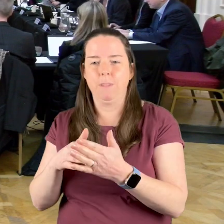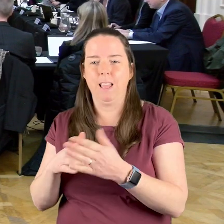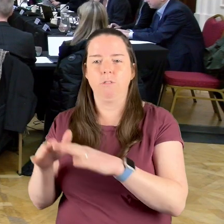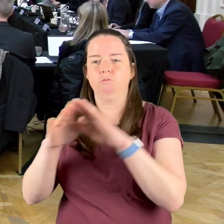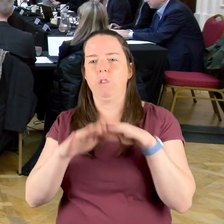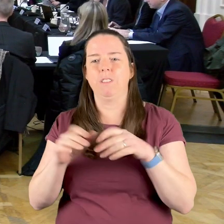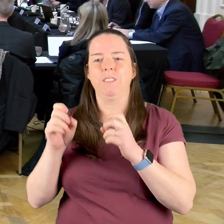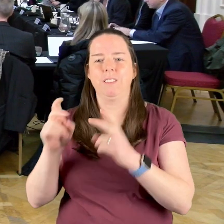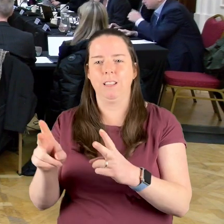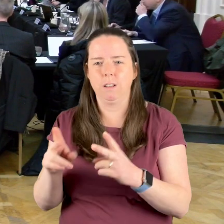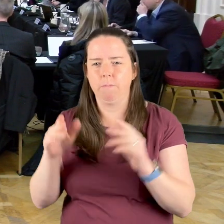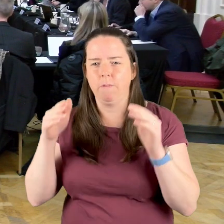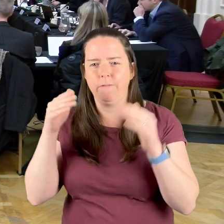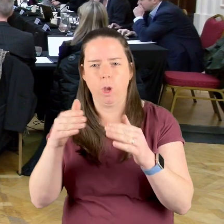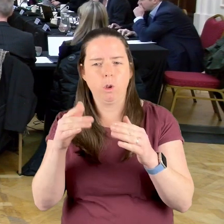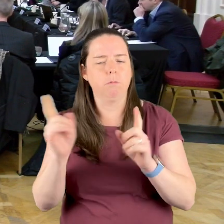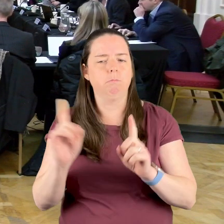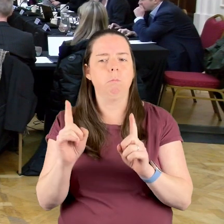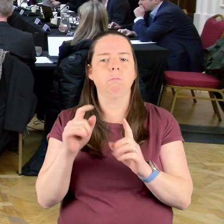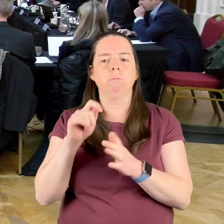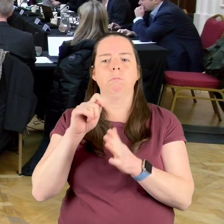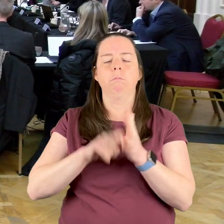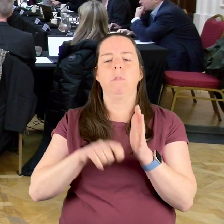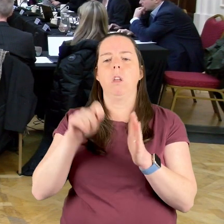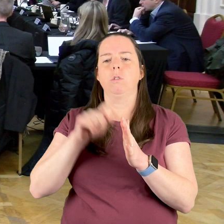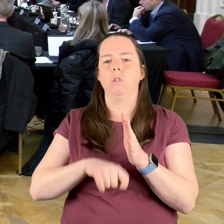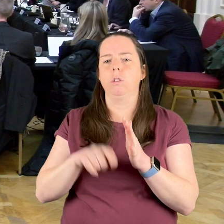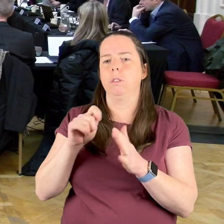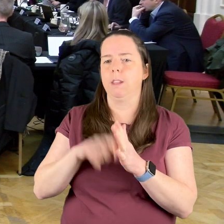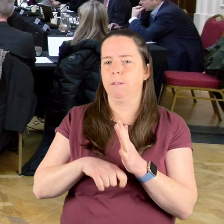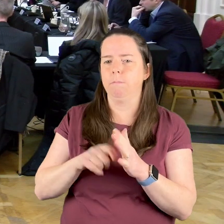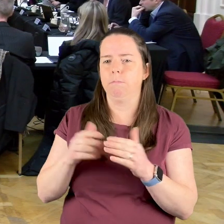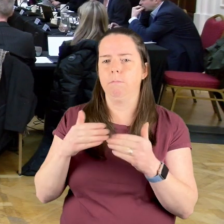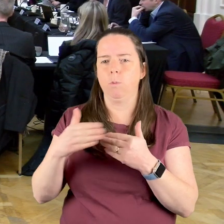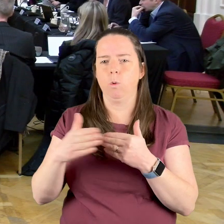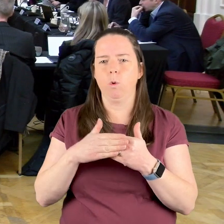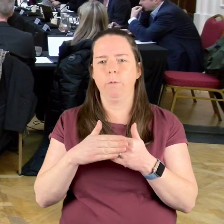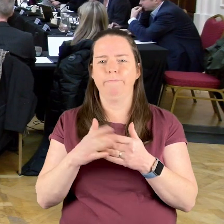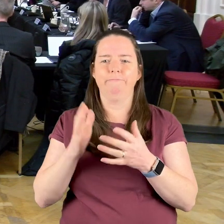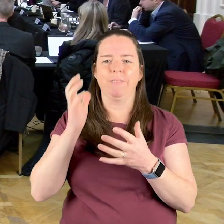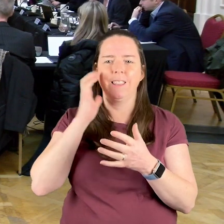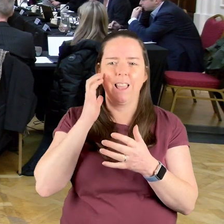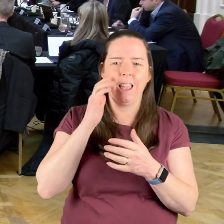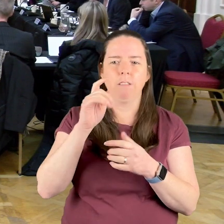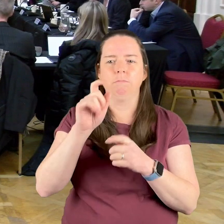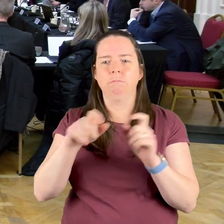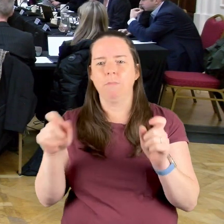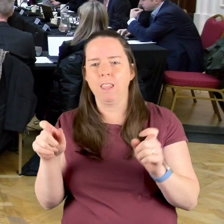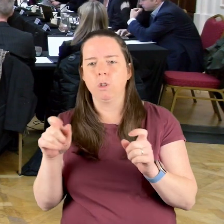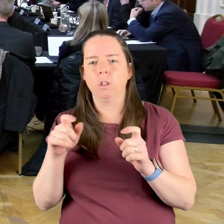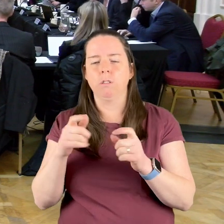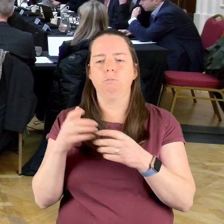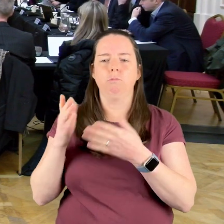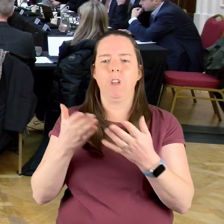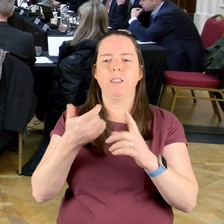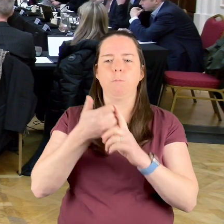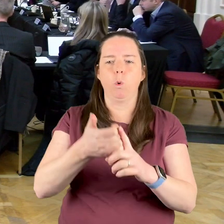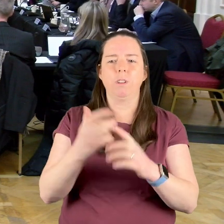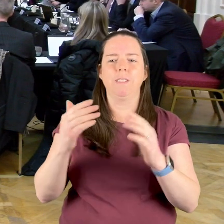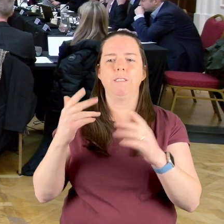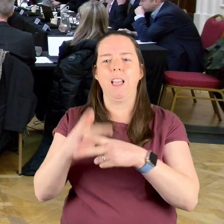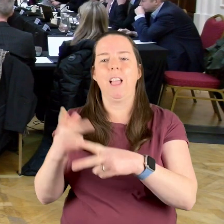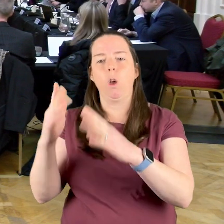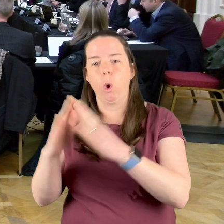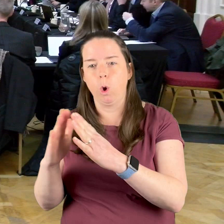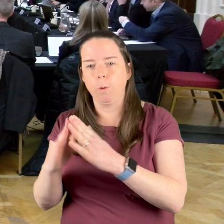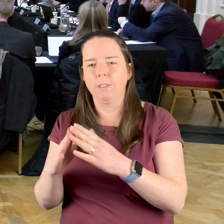system, focused on purchasing more packages of care for patients and providing support in care homes and increasing